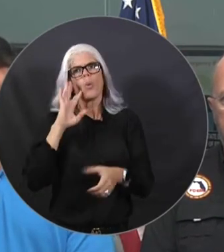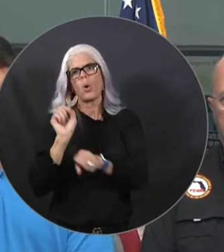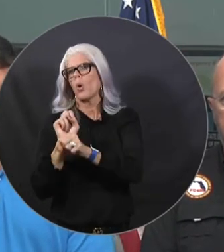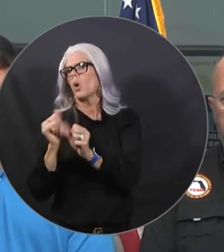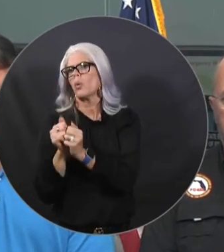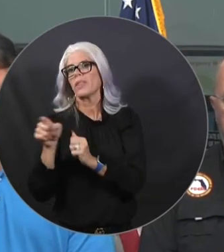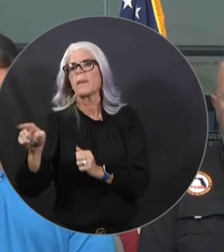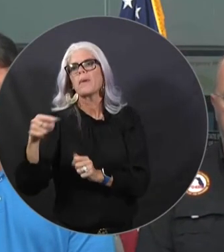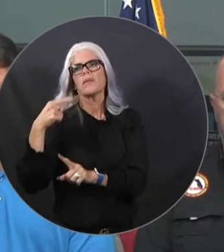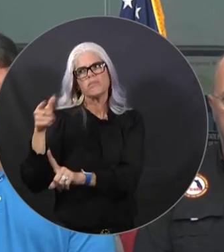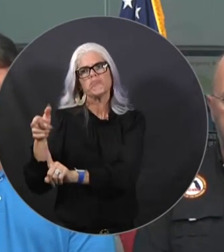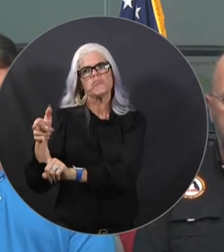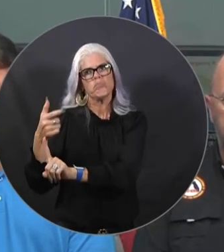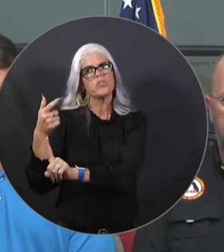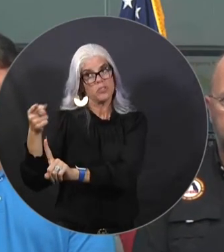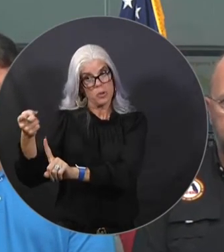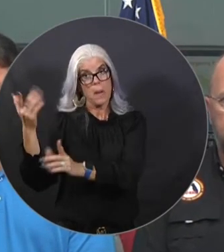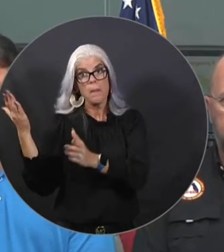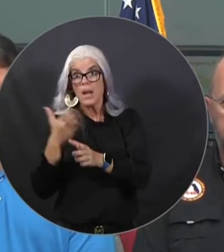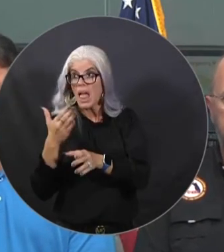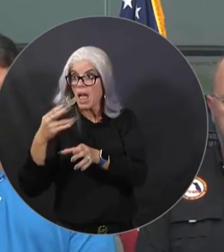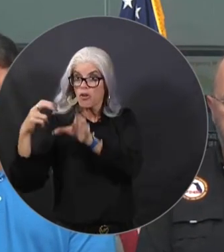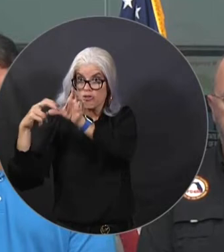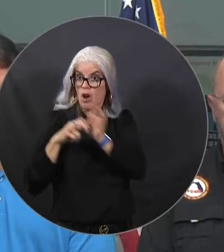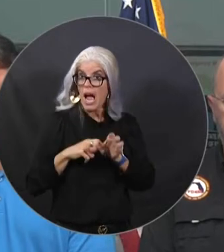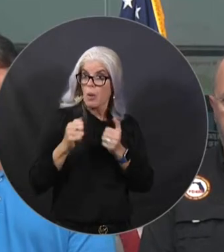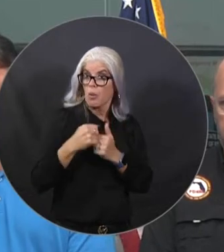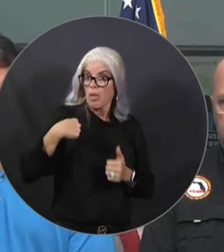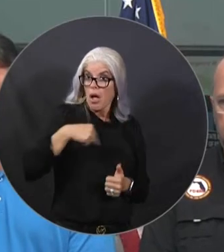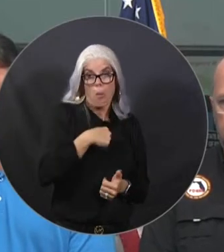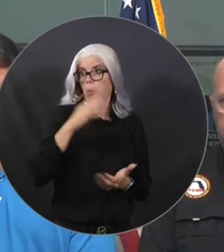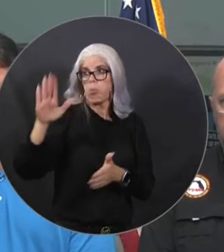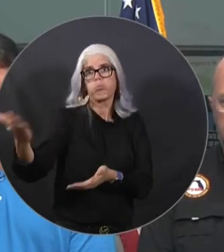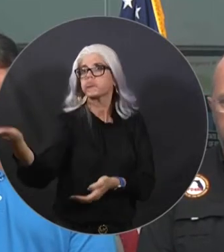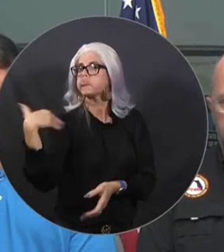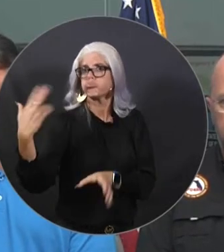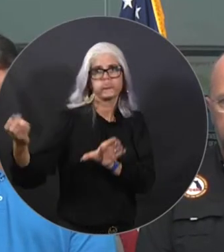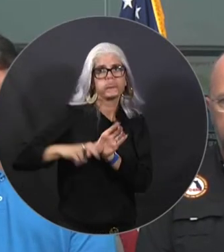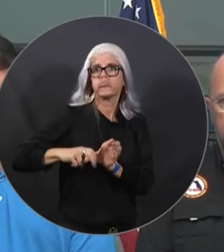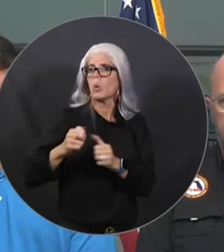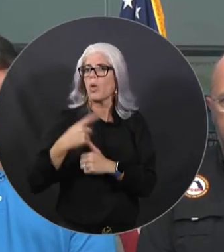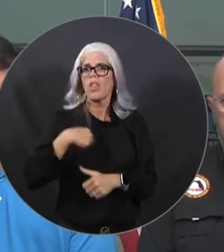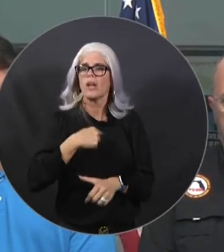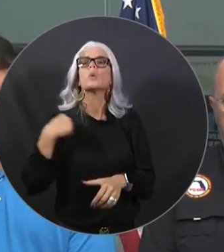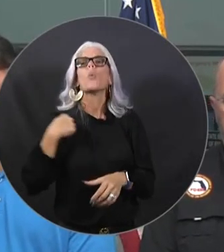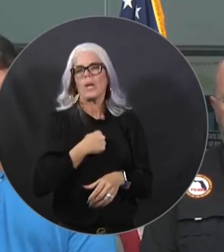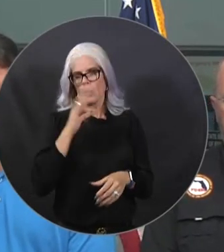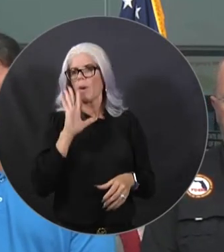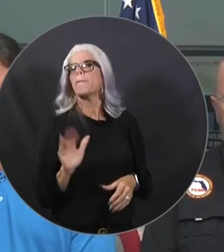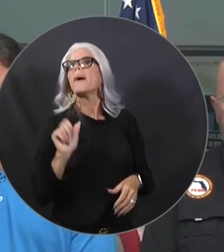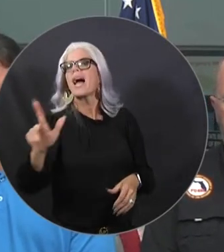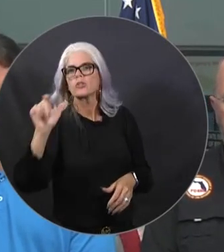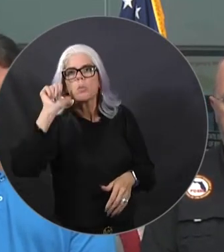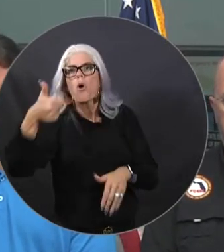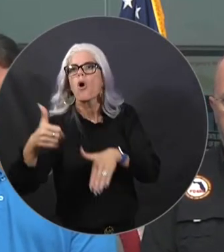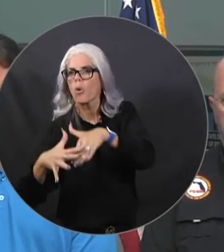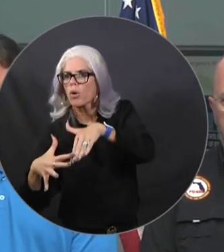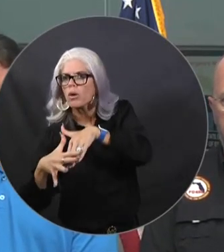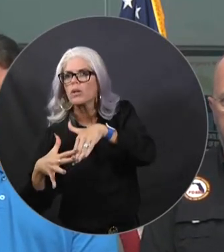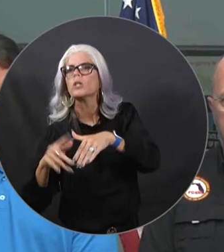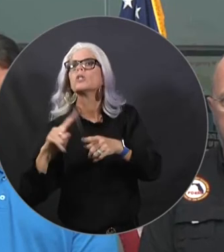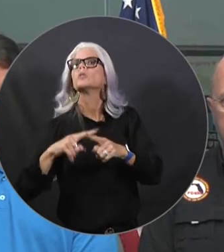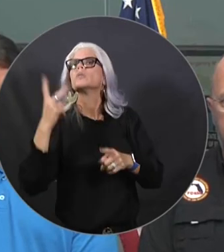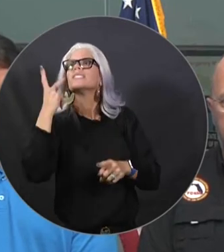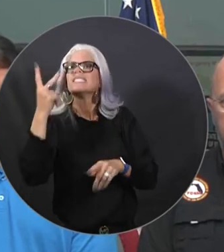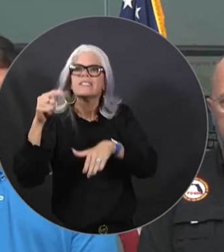all our itinerary, but she's welcome to do that. We are going to be back down in Southwest Florida, but we're also working to see other impacted areas